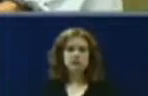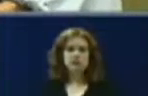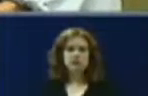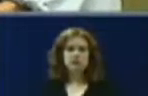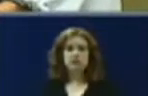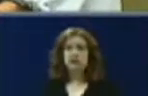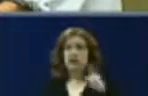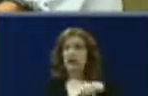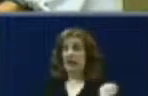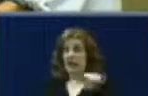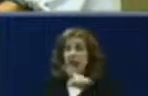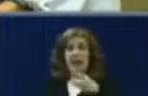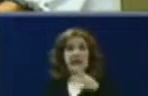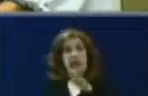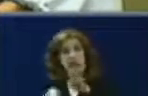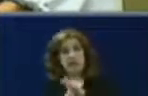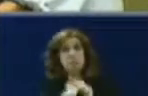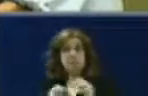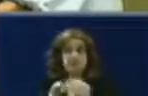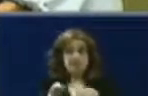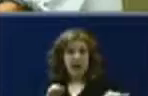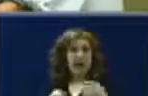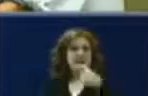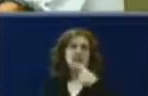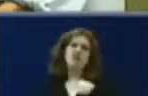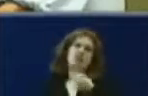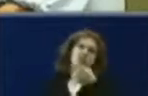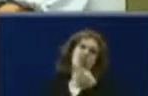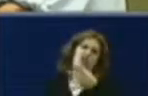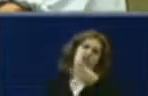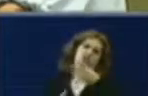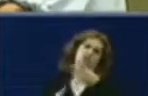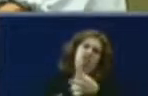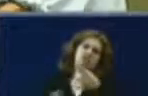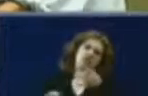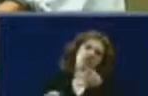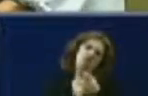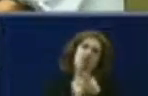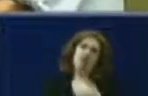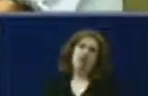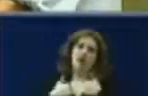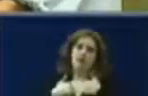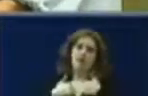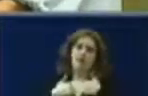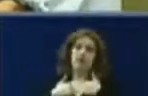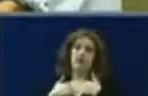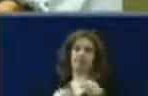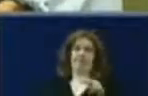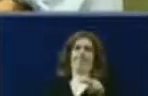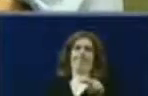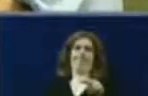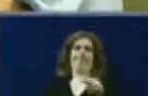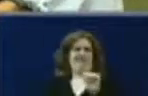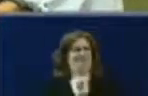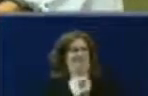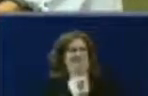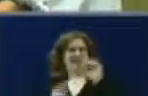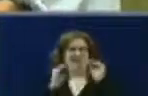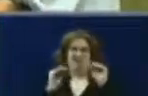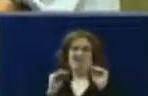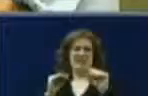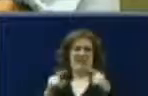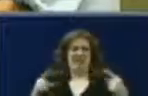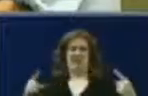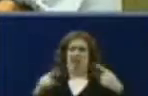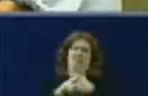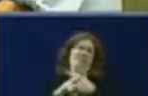And if they can complete a sentence, they'll say, I hate life. And so for me, teaching is a categorical